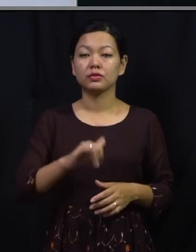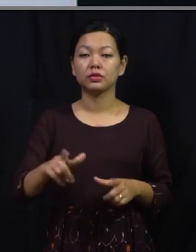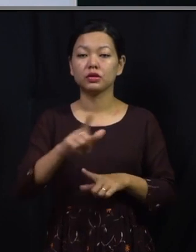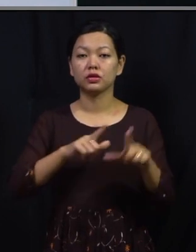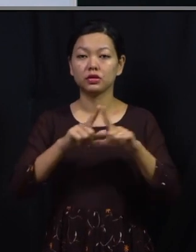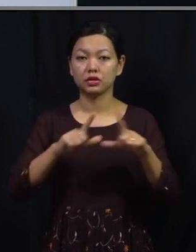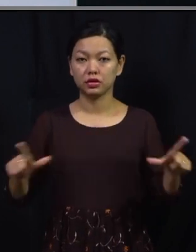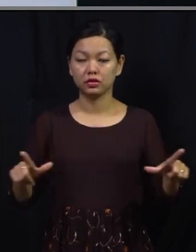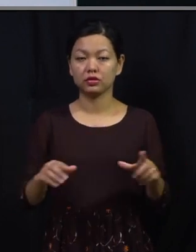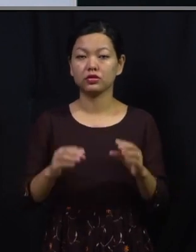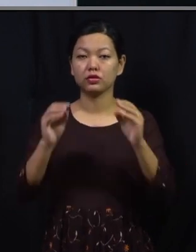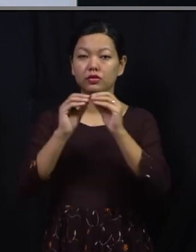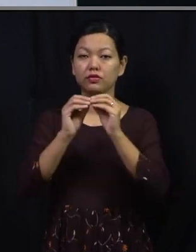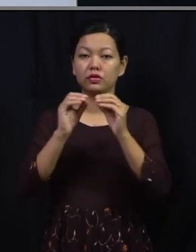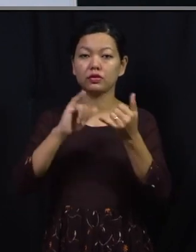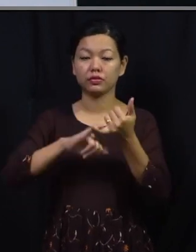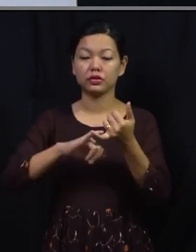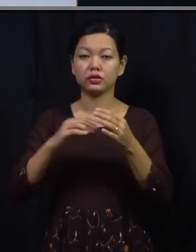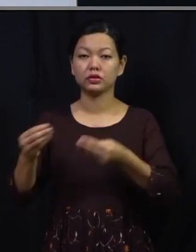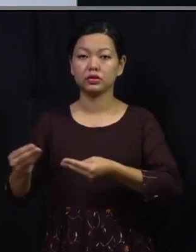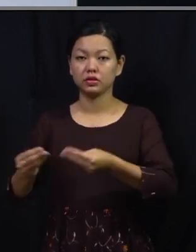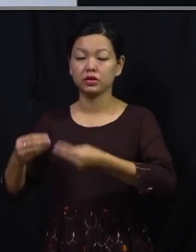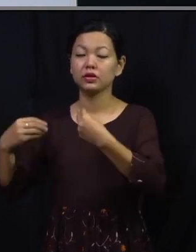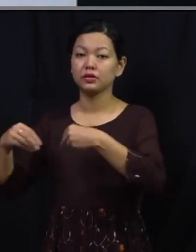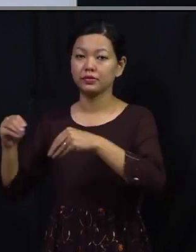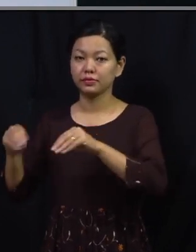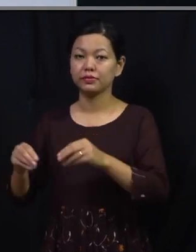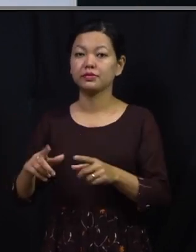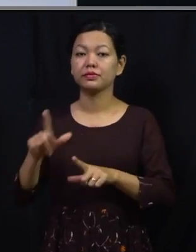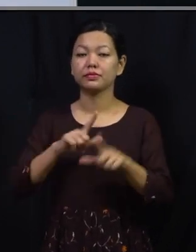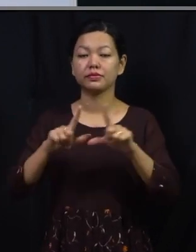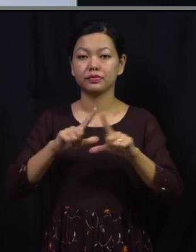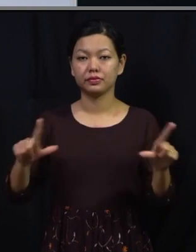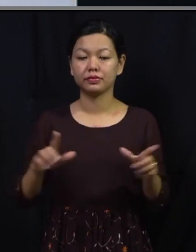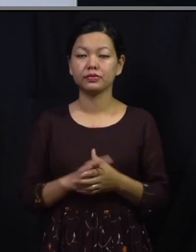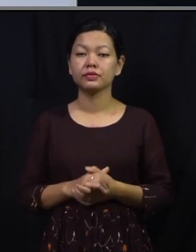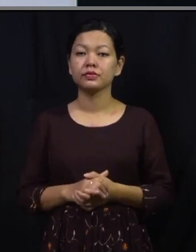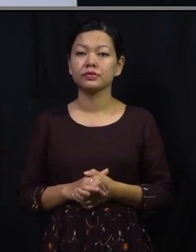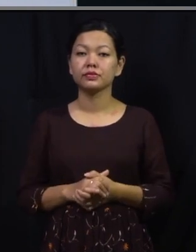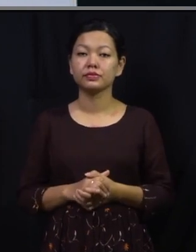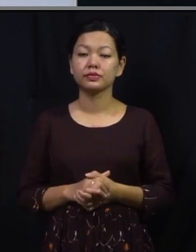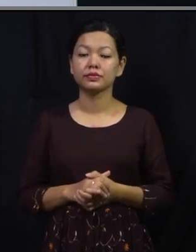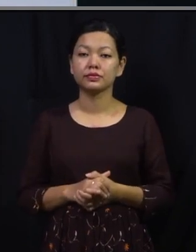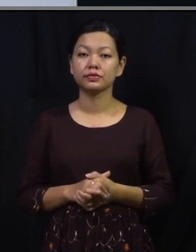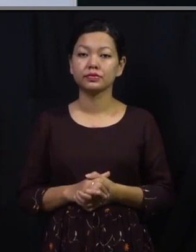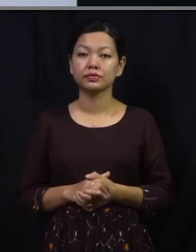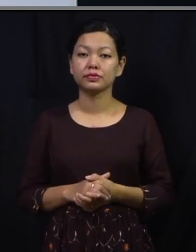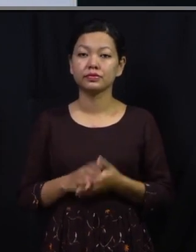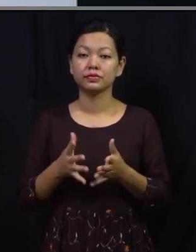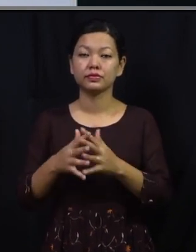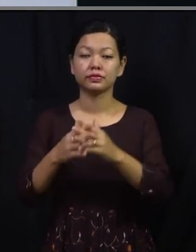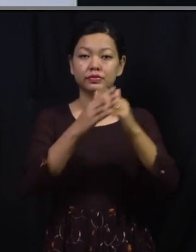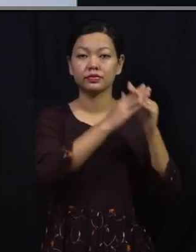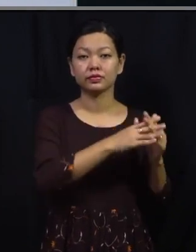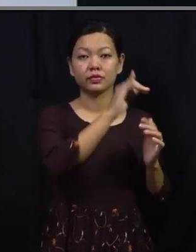Okay, accounting is in simple terms known as the language of business. But the American Institute